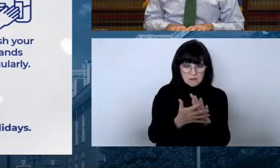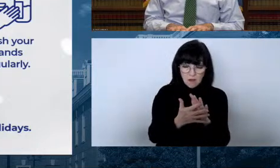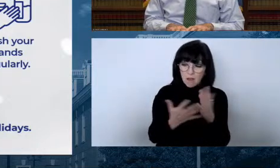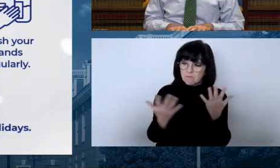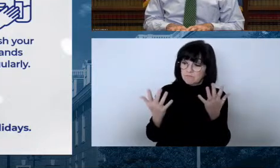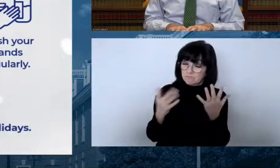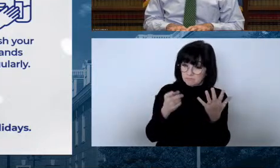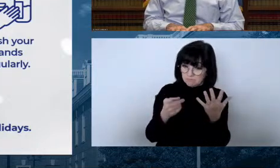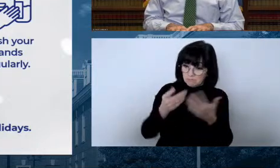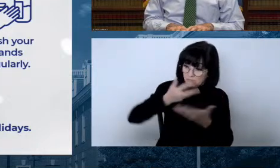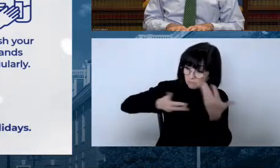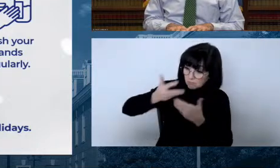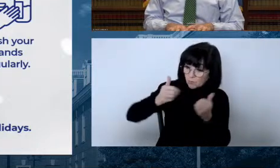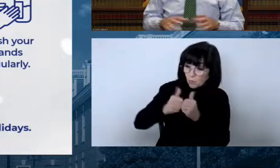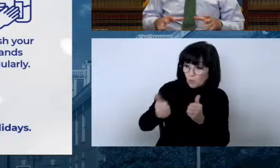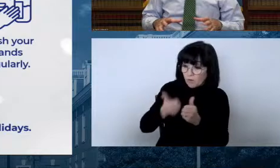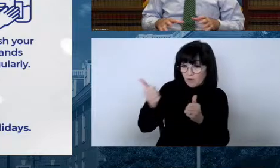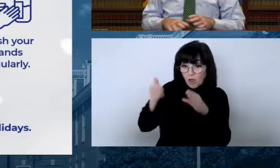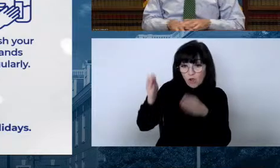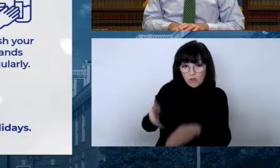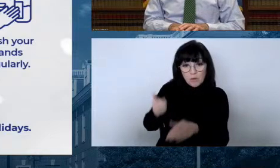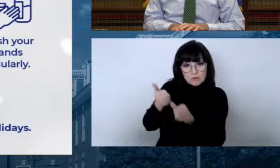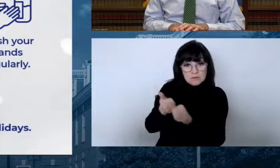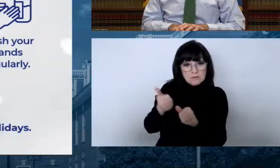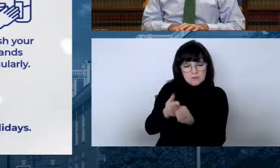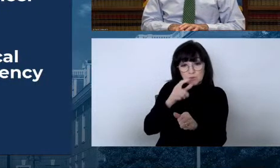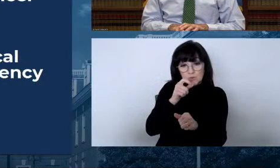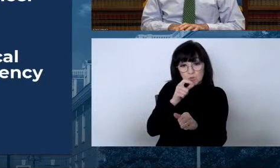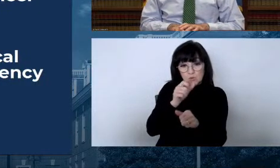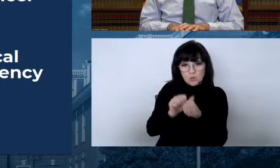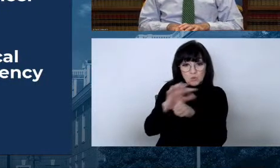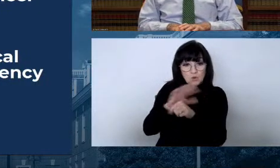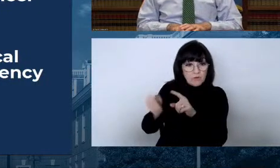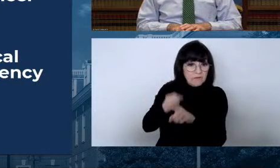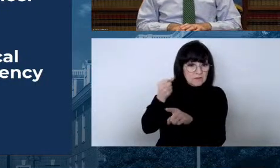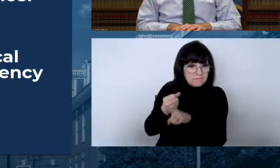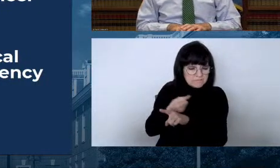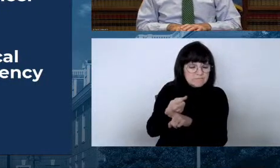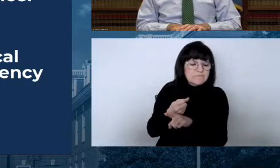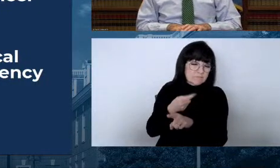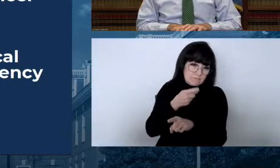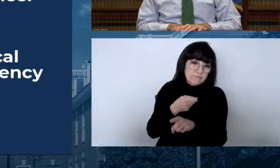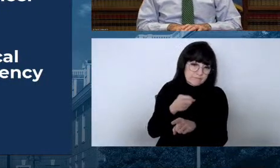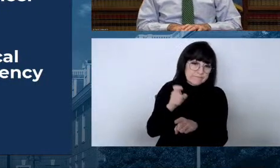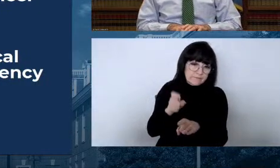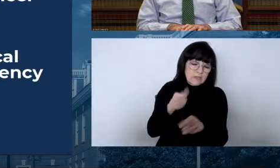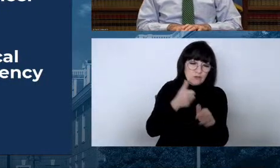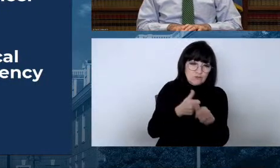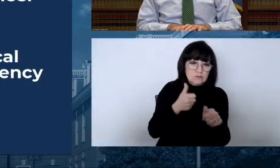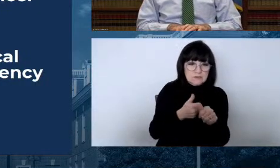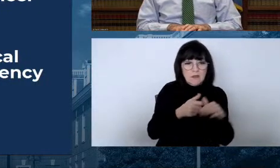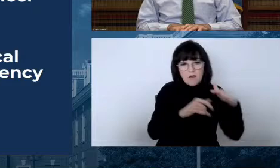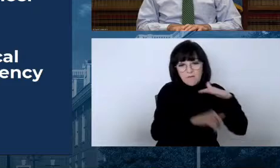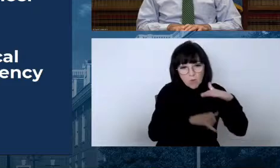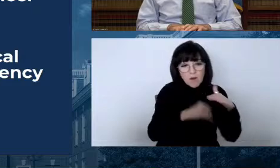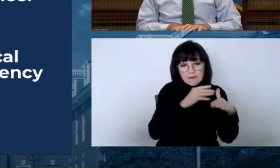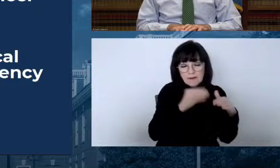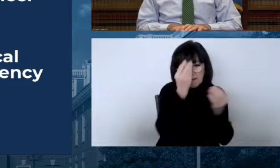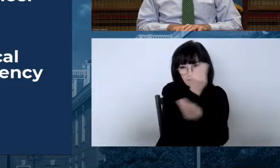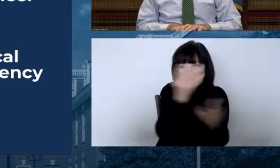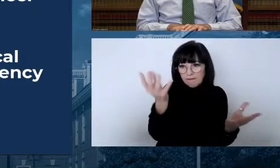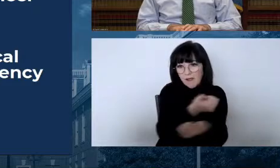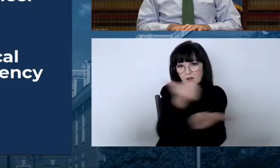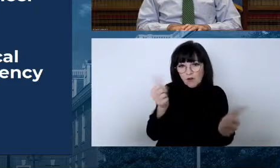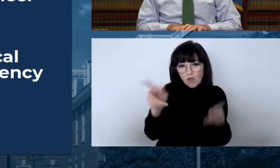tests positive. We're delighted today to have representative leaders from Bay Health Medical Center there at the